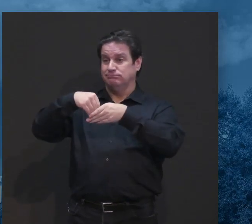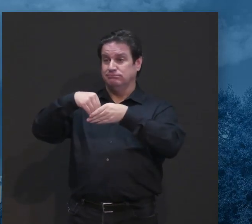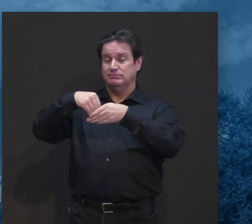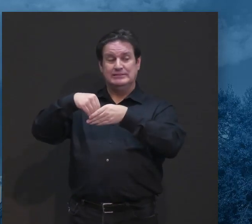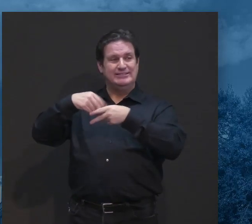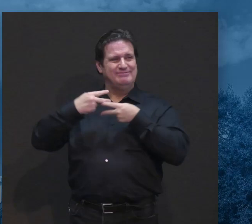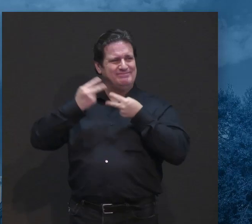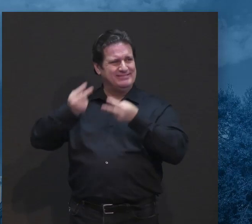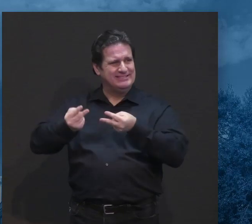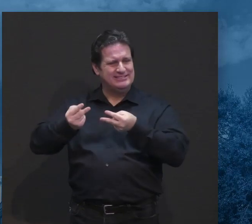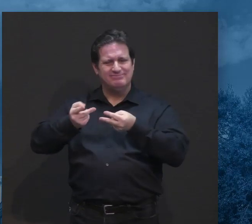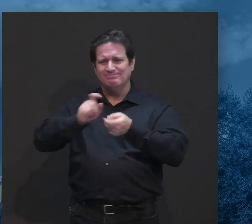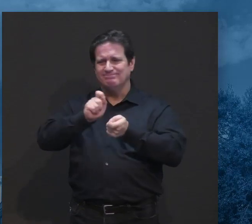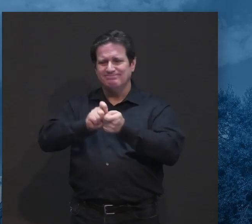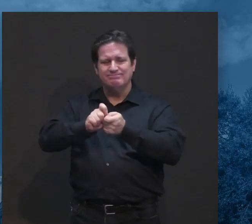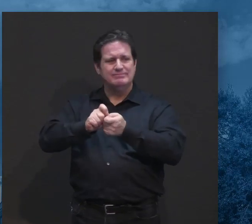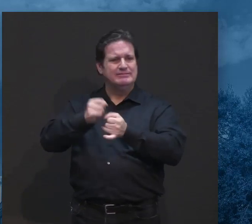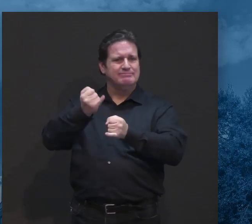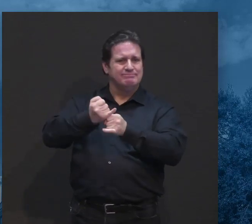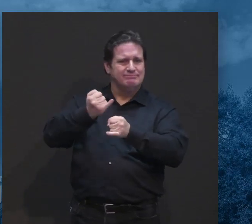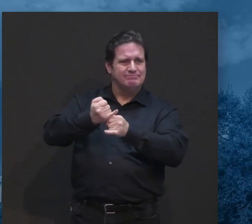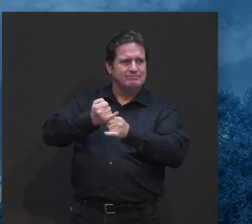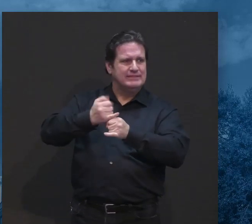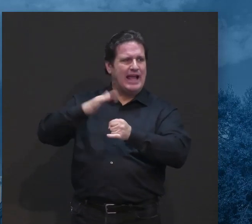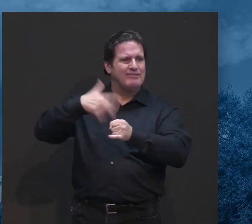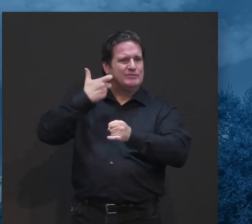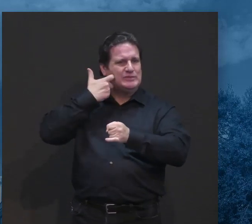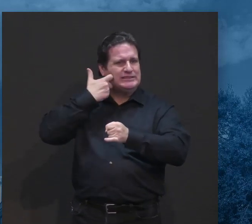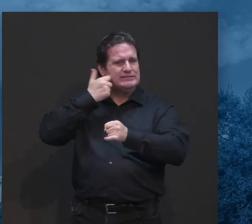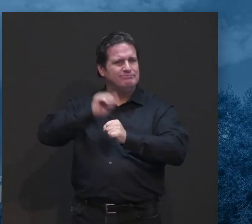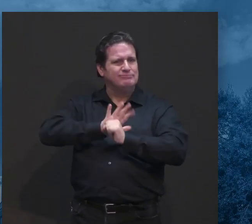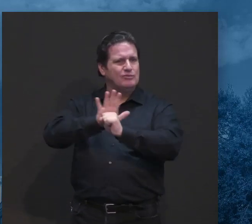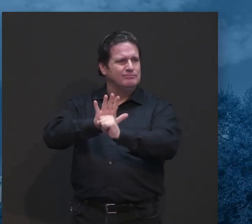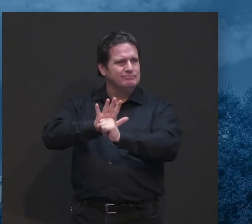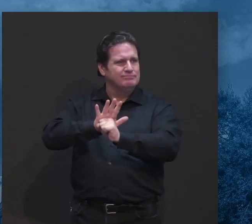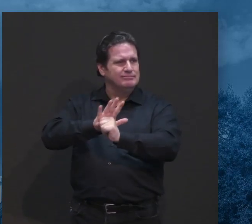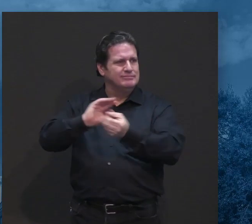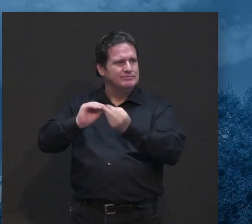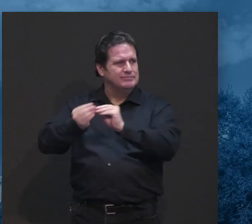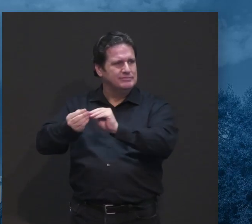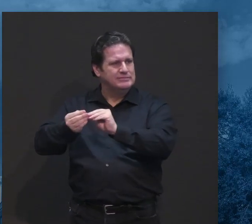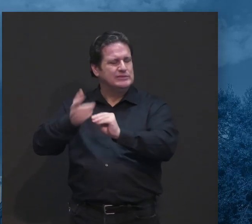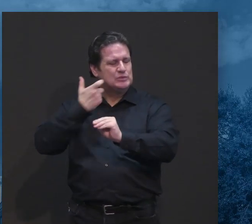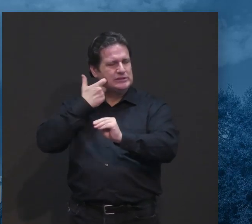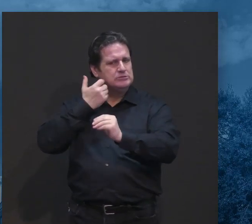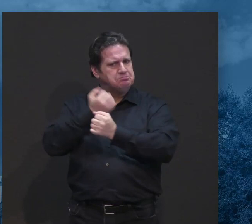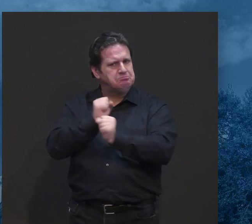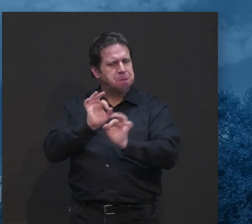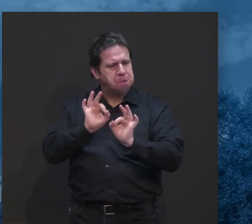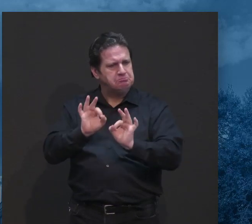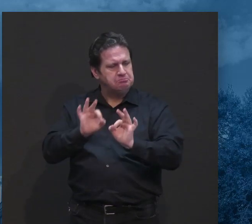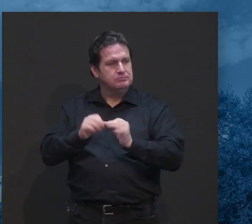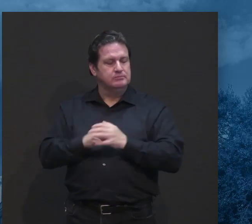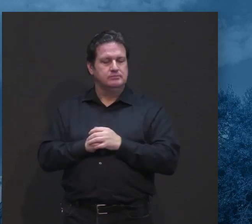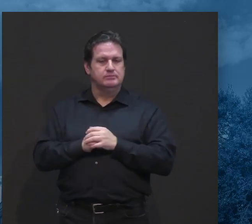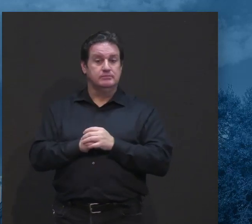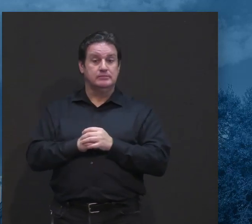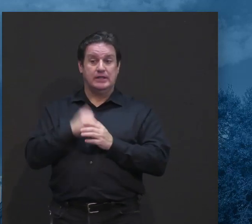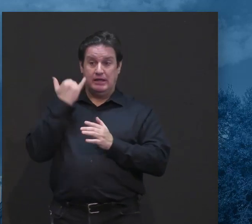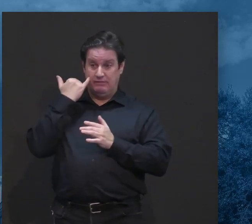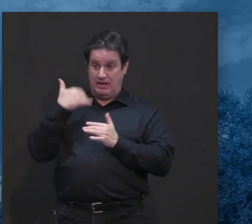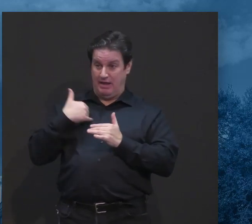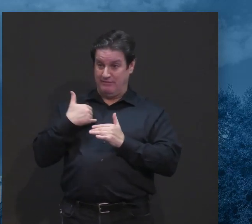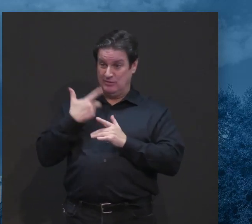visitation, but it's only those facilities that haven't had any recent cases. And so if those facilities